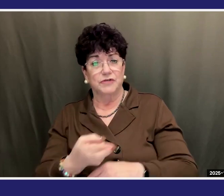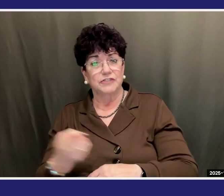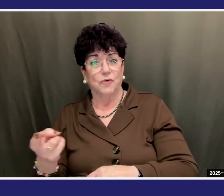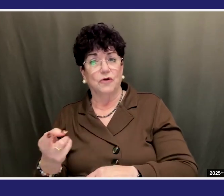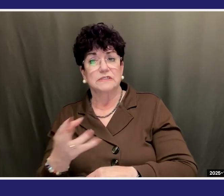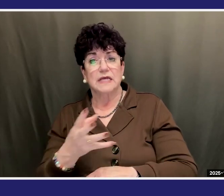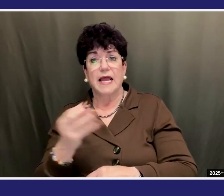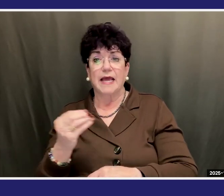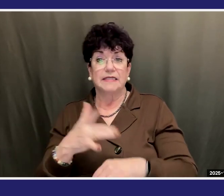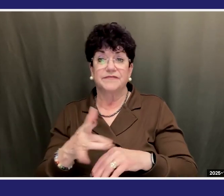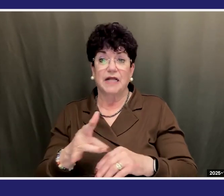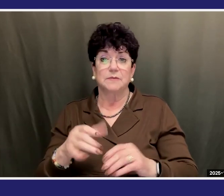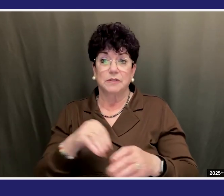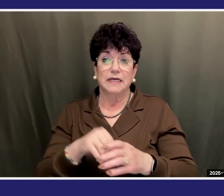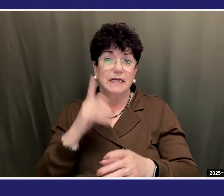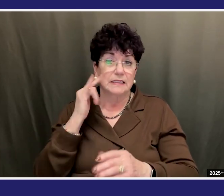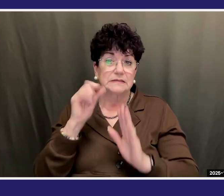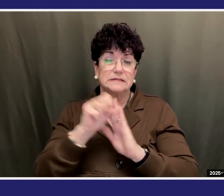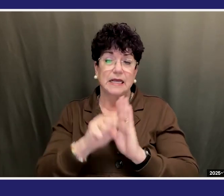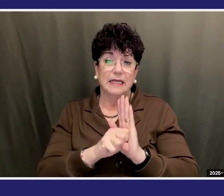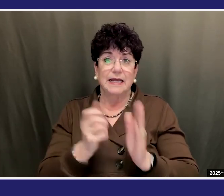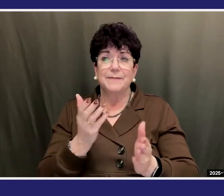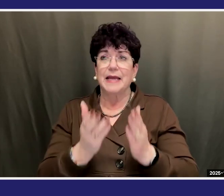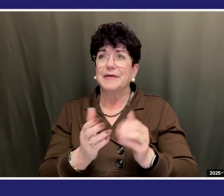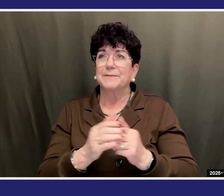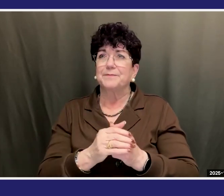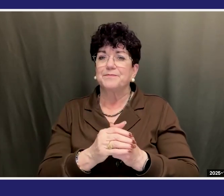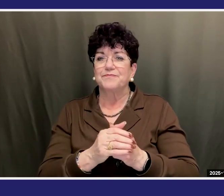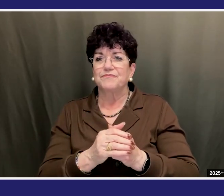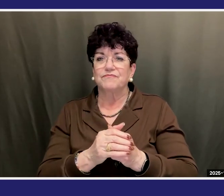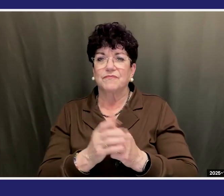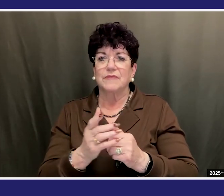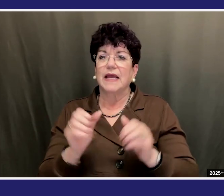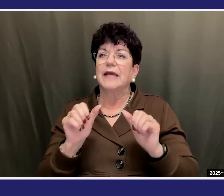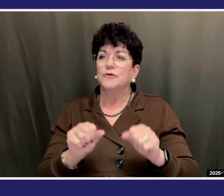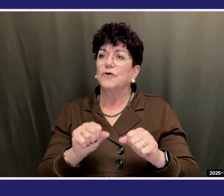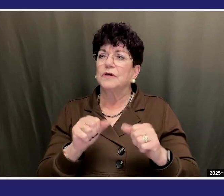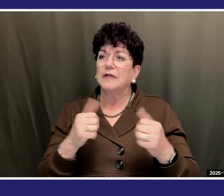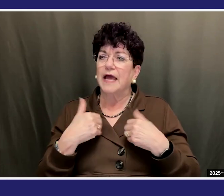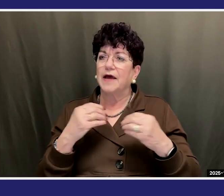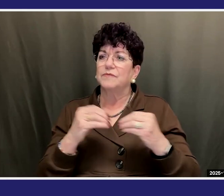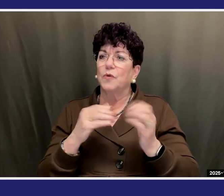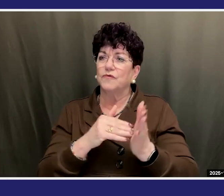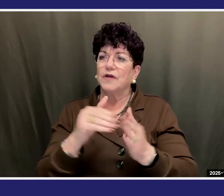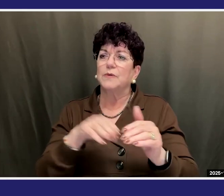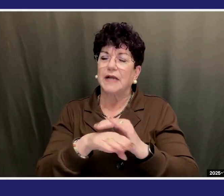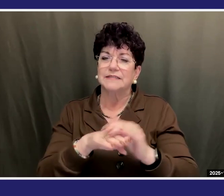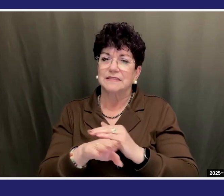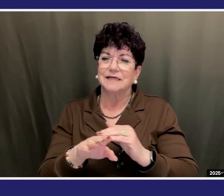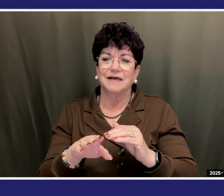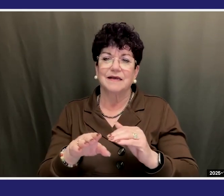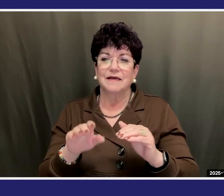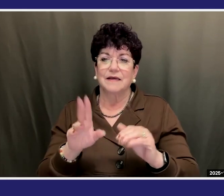available at the state that may not have its full, that can be accessed more frequently and that can be accessed